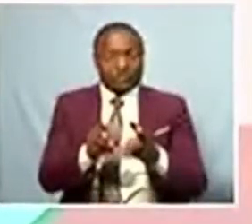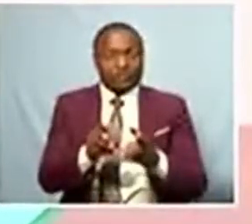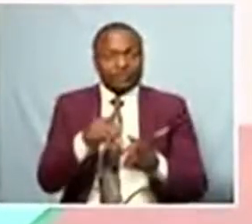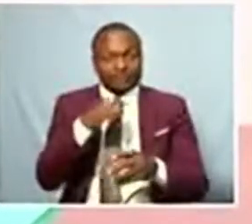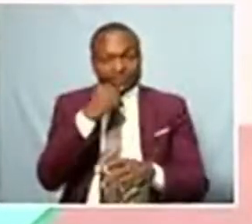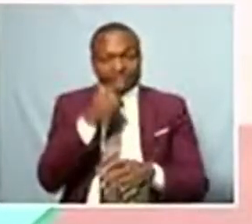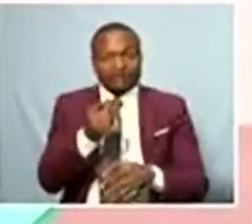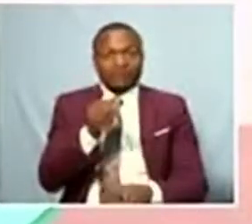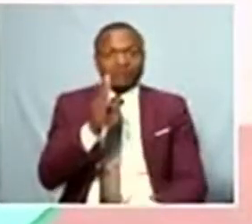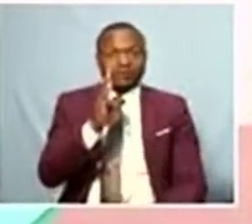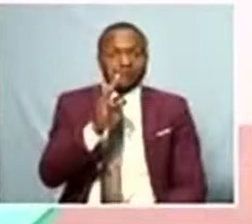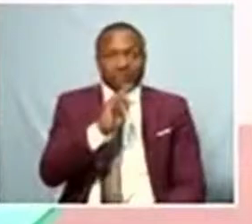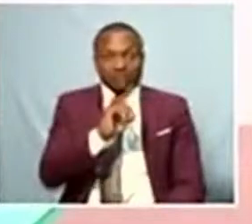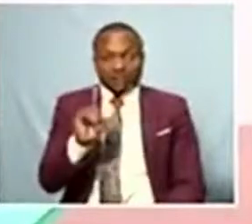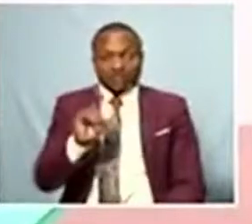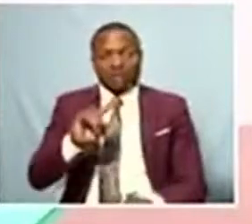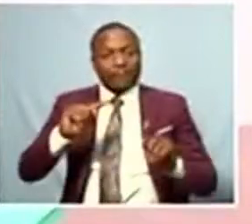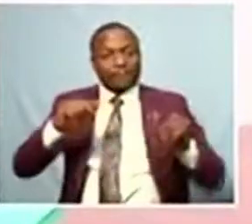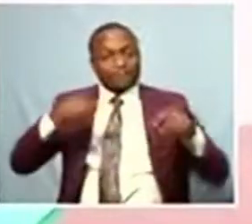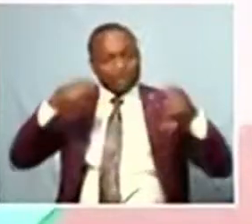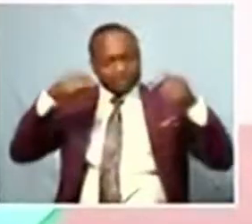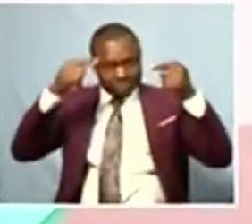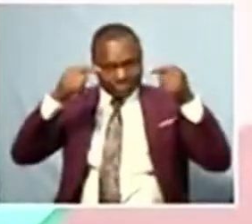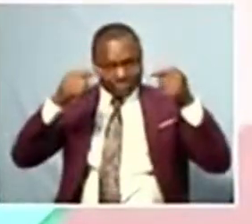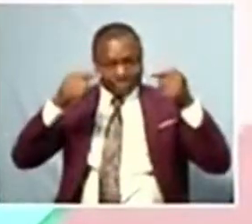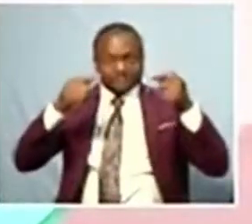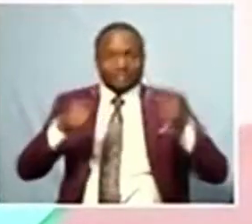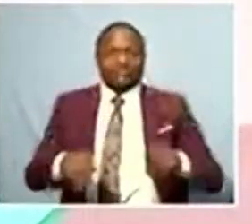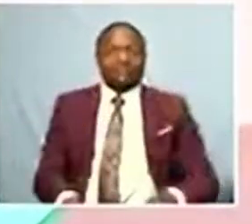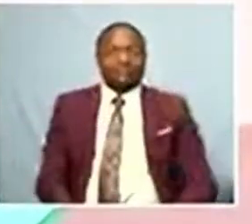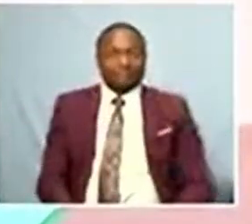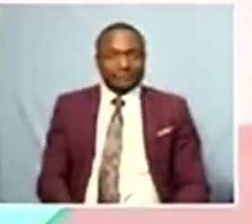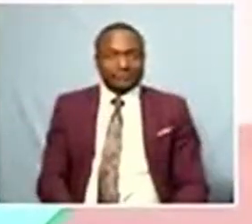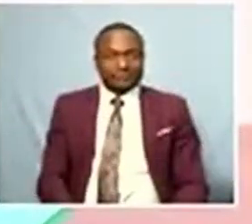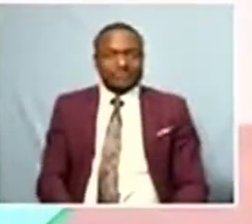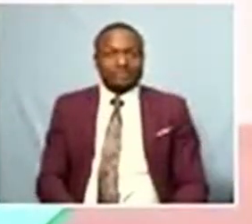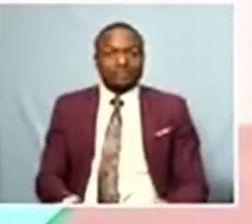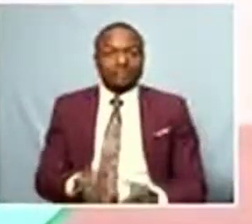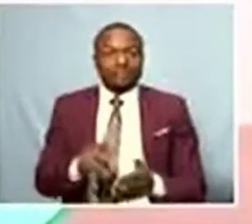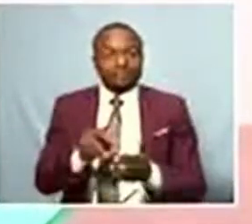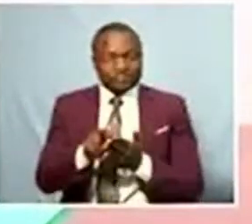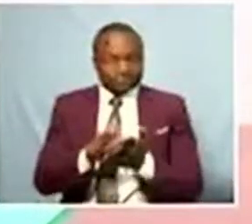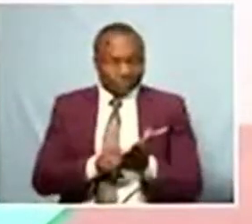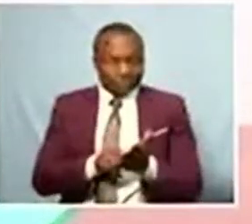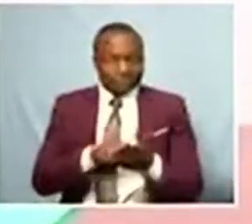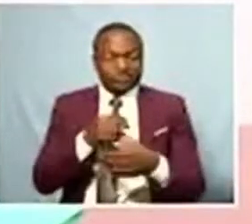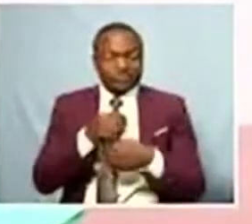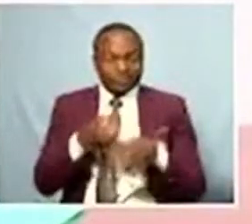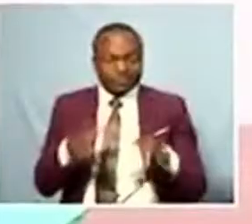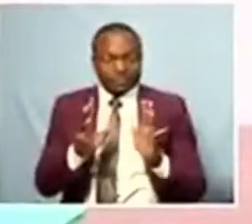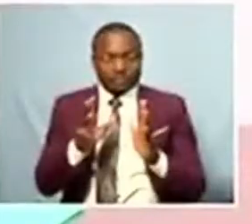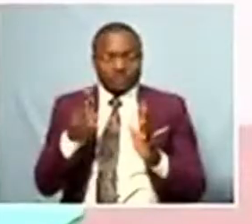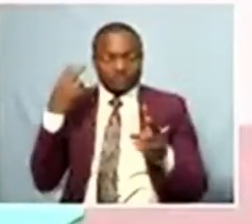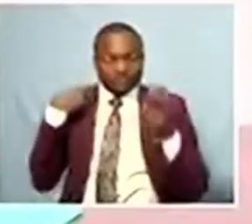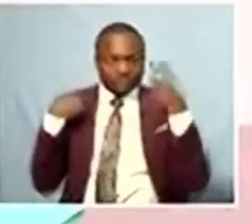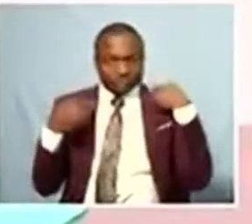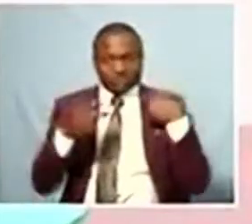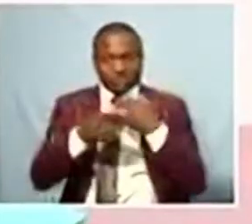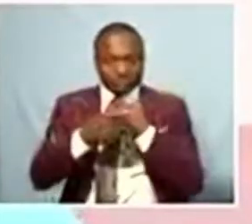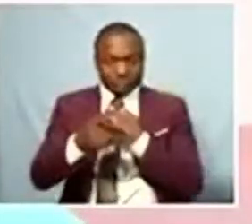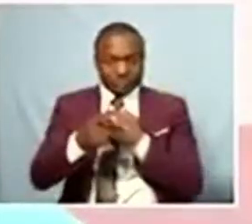the bill has progressive provisions which will enable the Department of Immigration